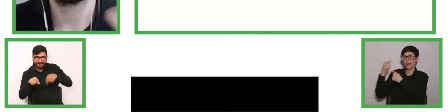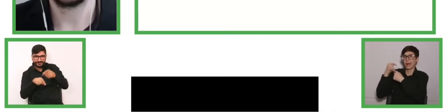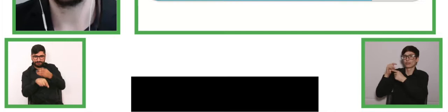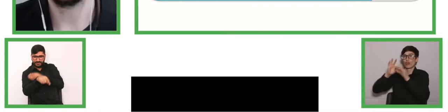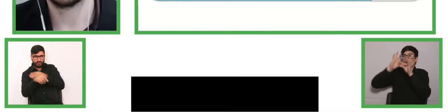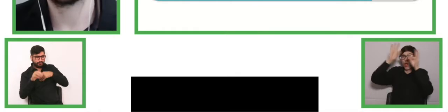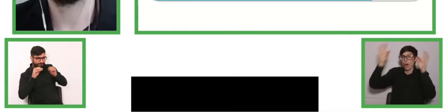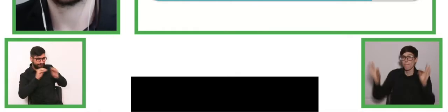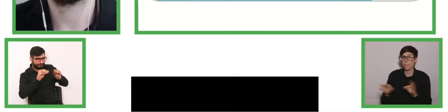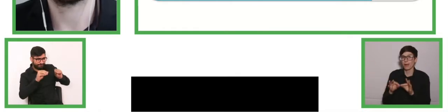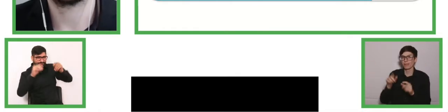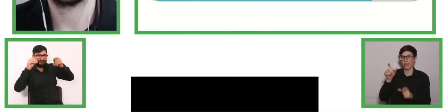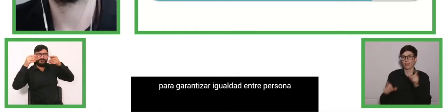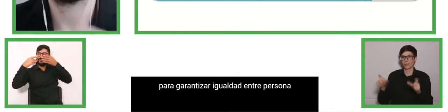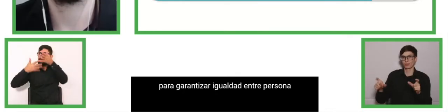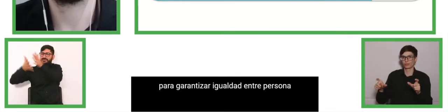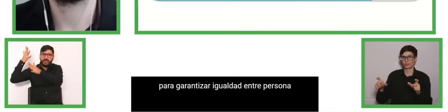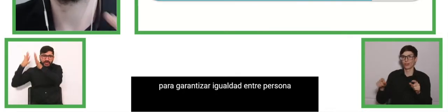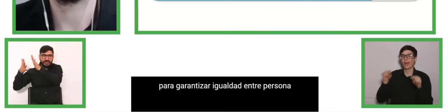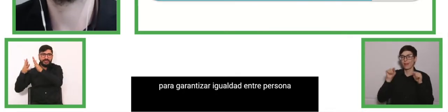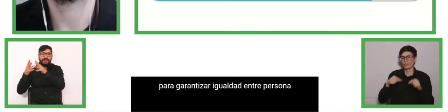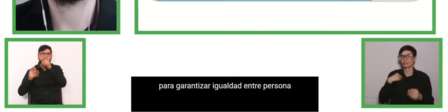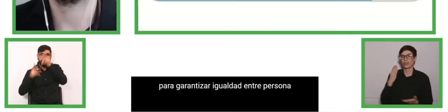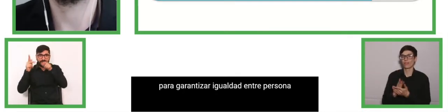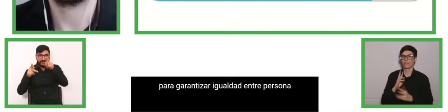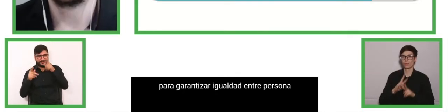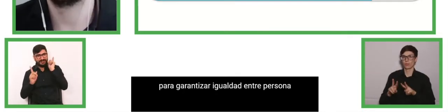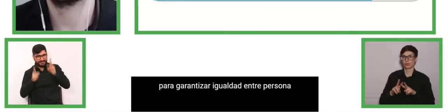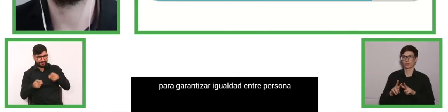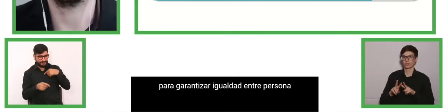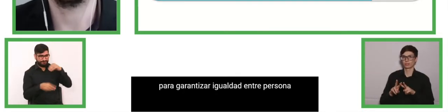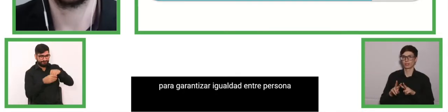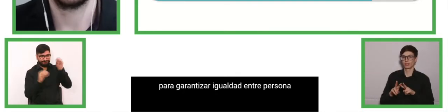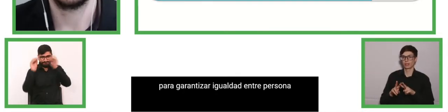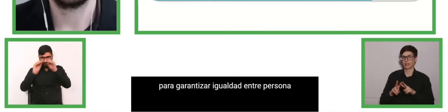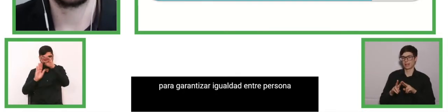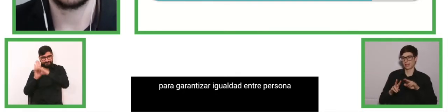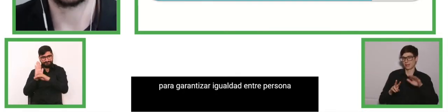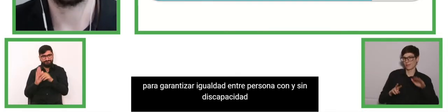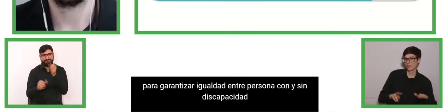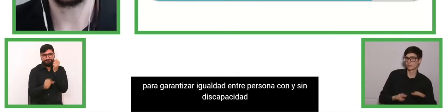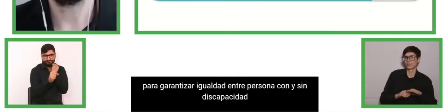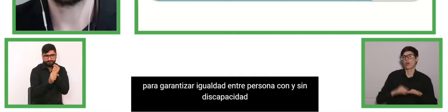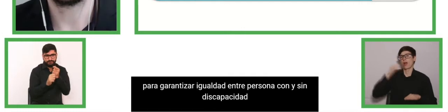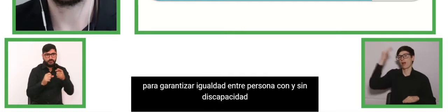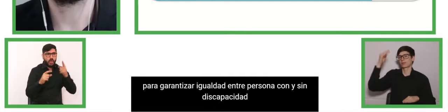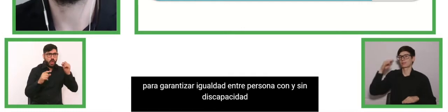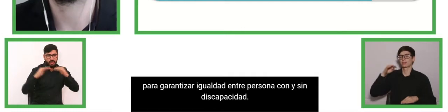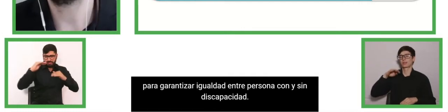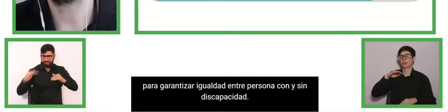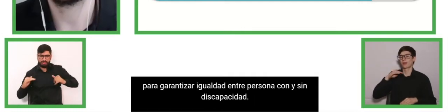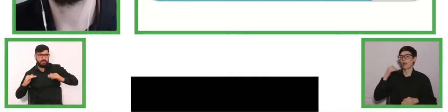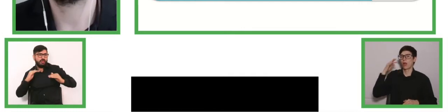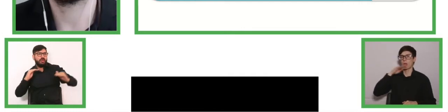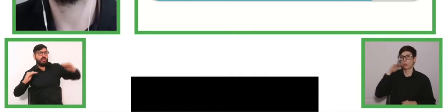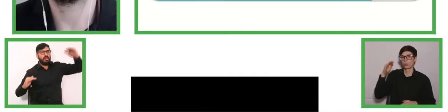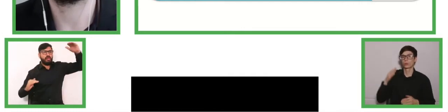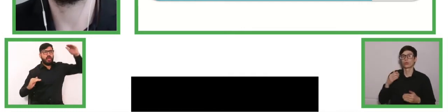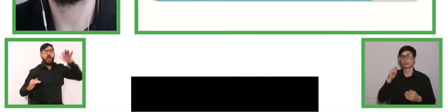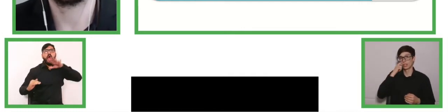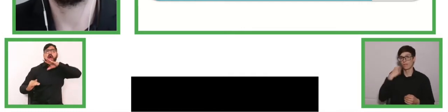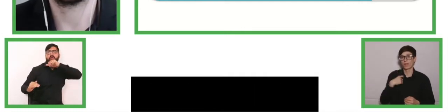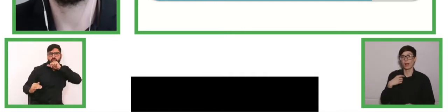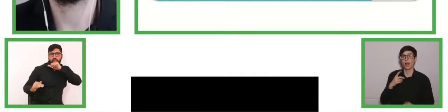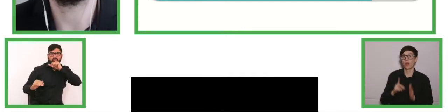is exactly what our project, Accessibility Promotion Agents, aims to do. For that, we developed a deep training program of